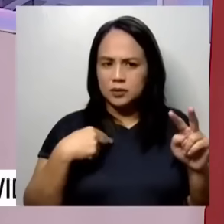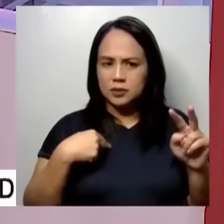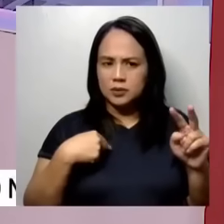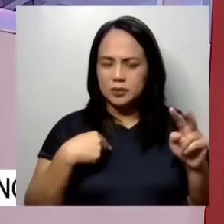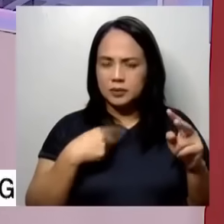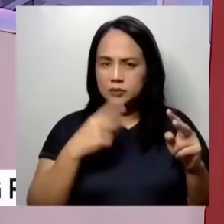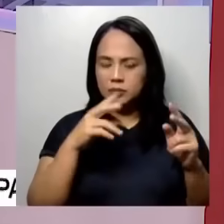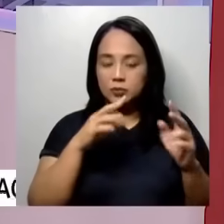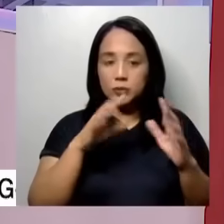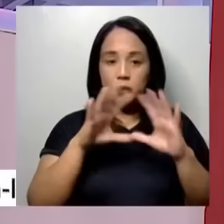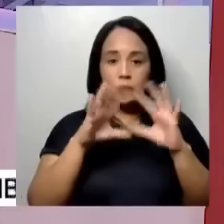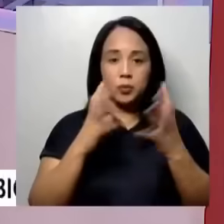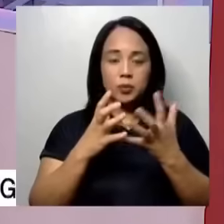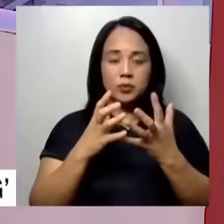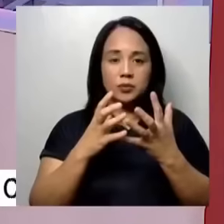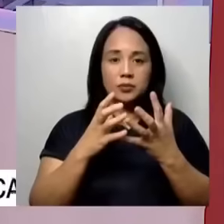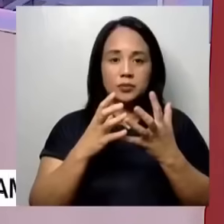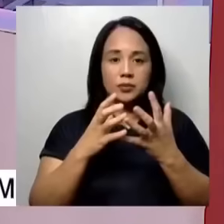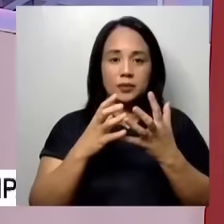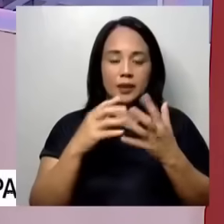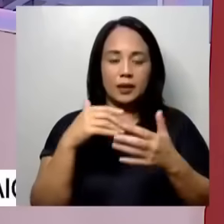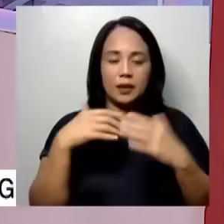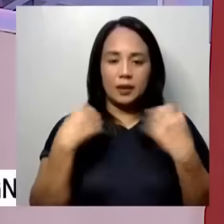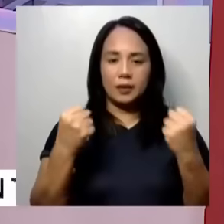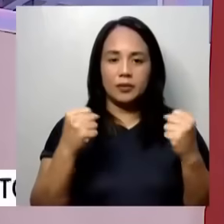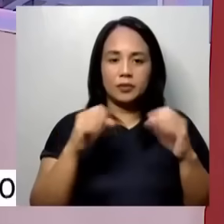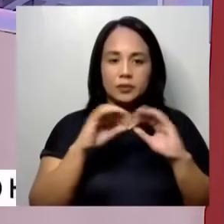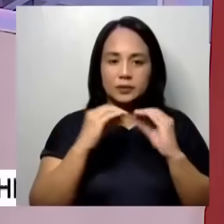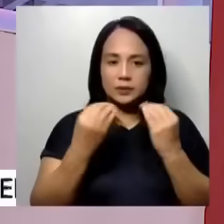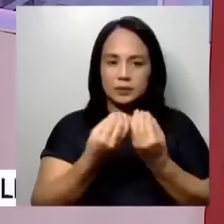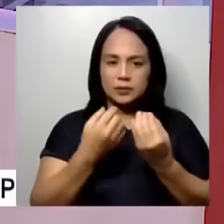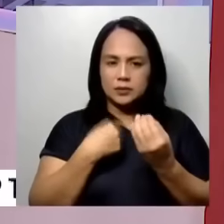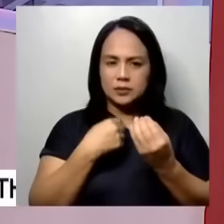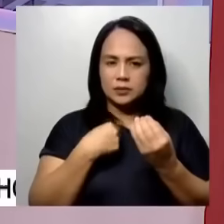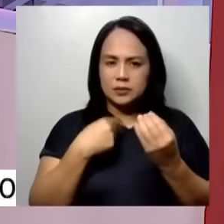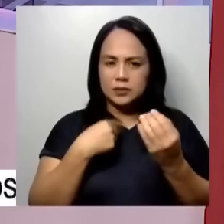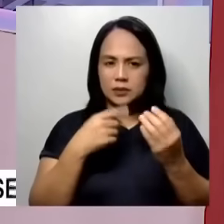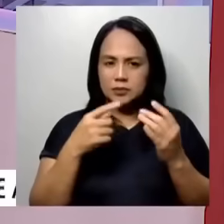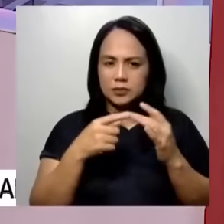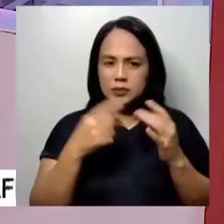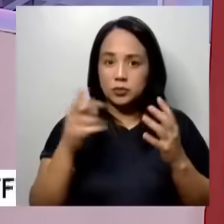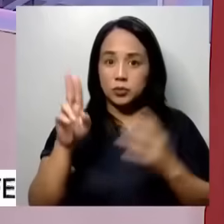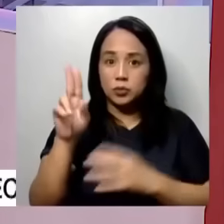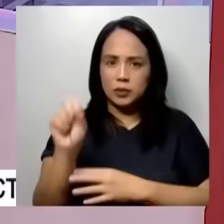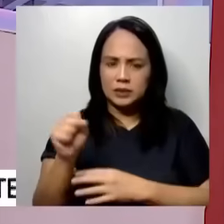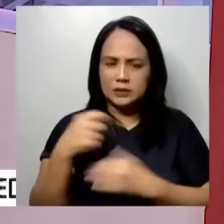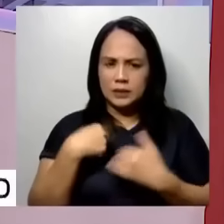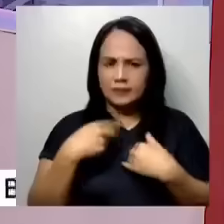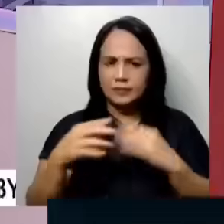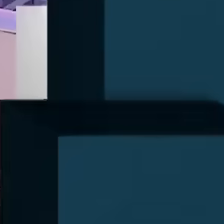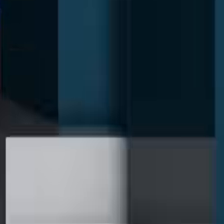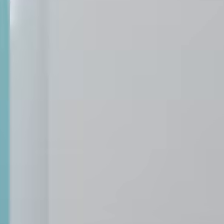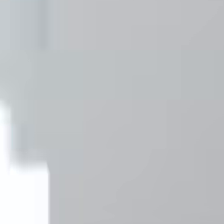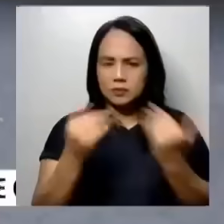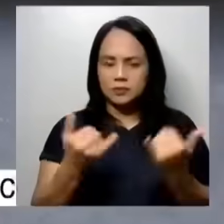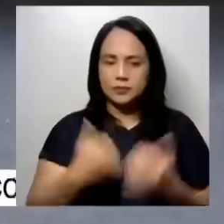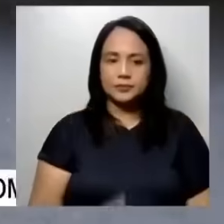the World Health Organization. The variant also reportedly spreading fast in the United States. Ara Perez with the details.